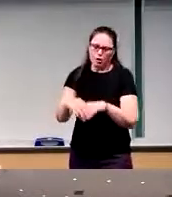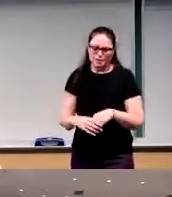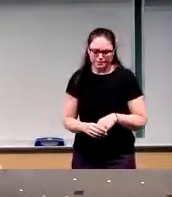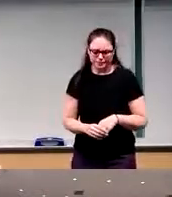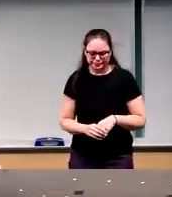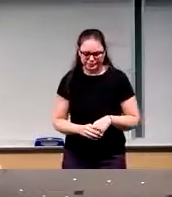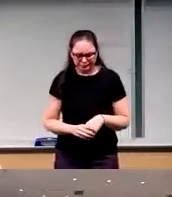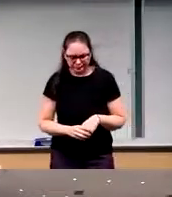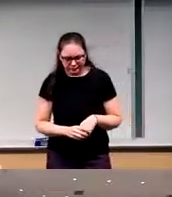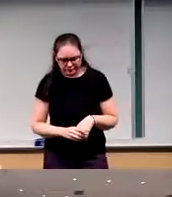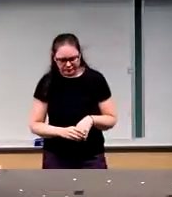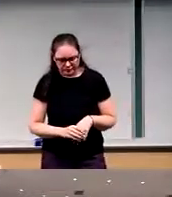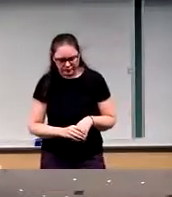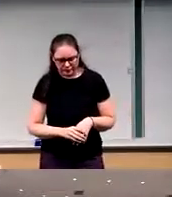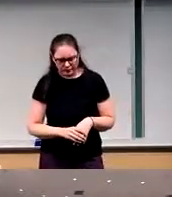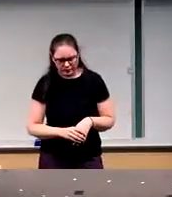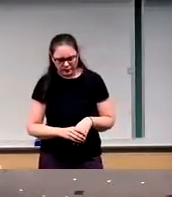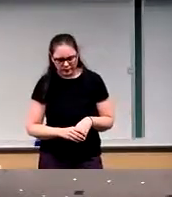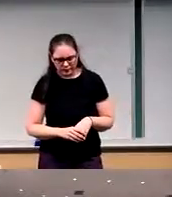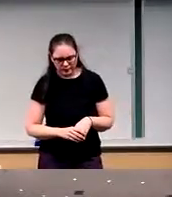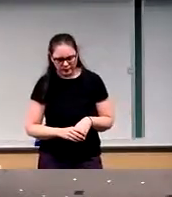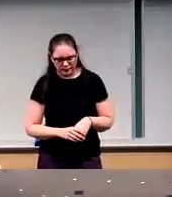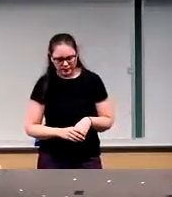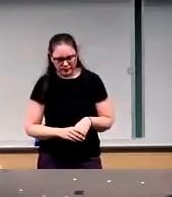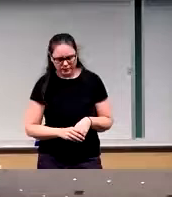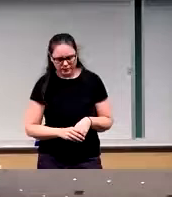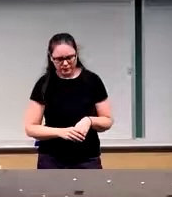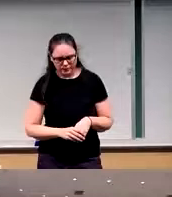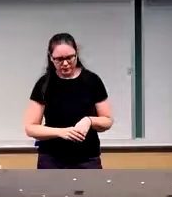there. And I have a note that